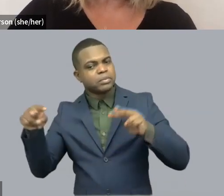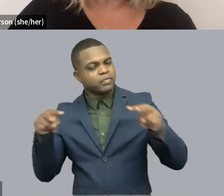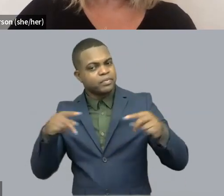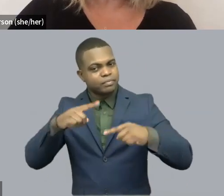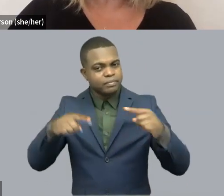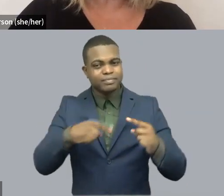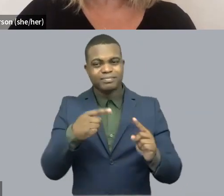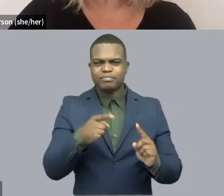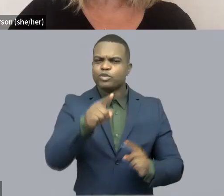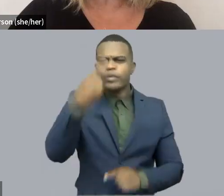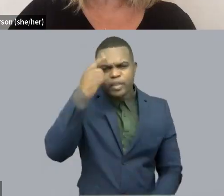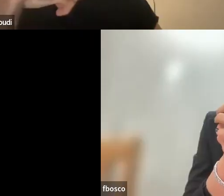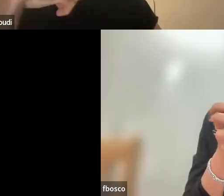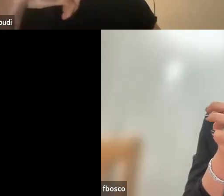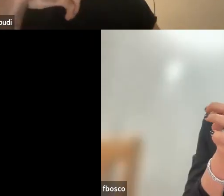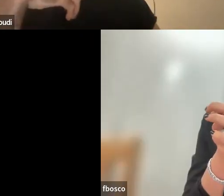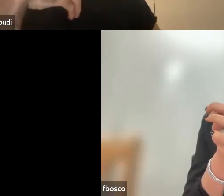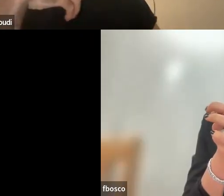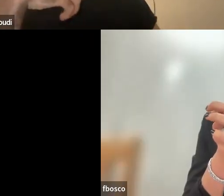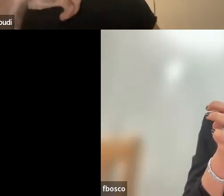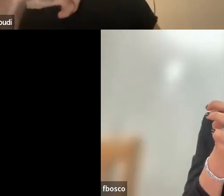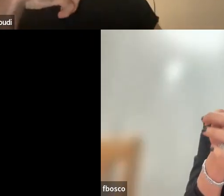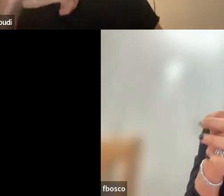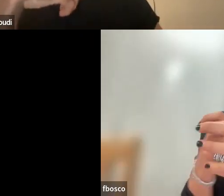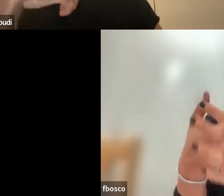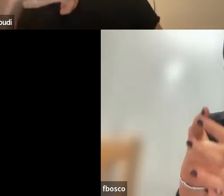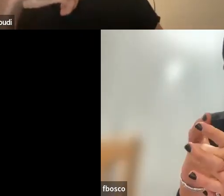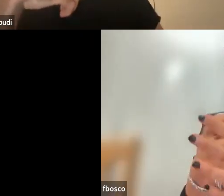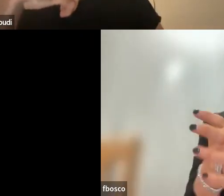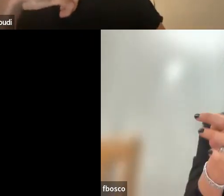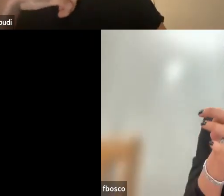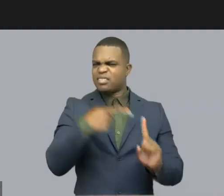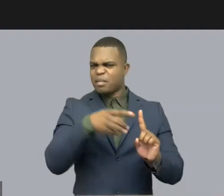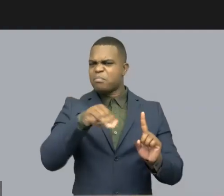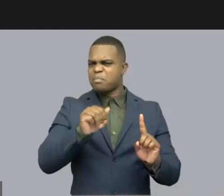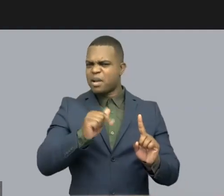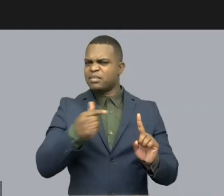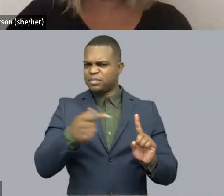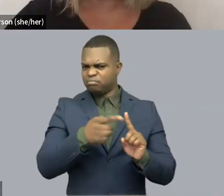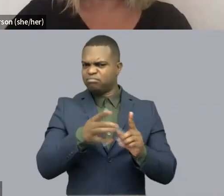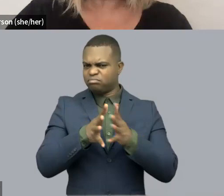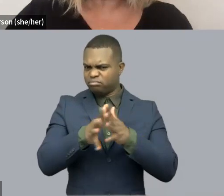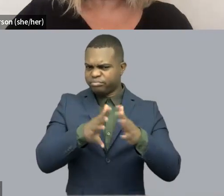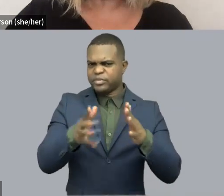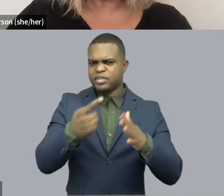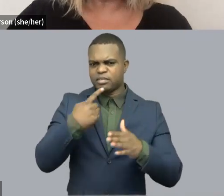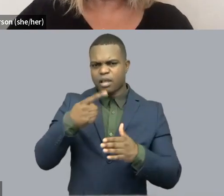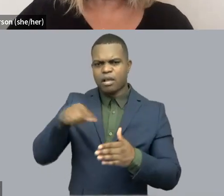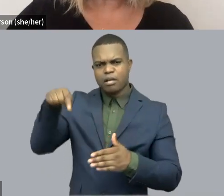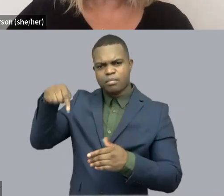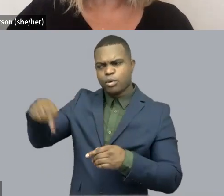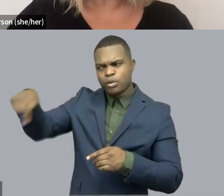the position has been since the very beginning for the Institute, but also joining, for example, last time in